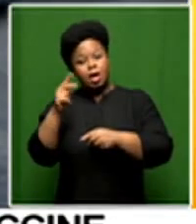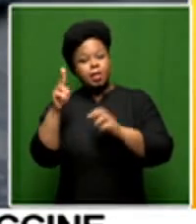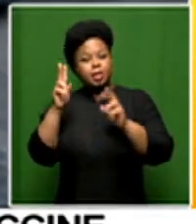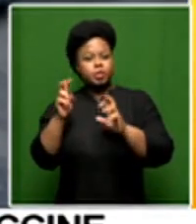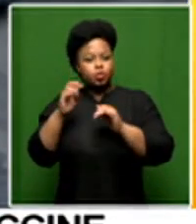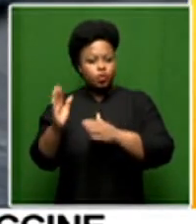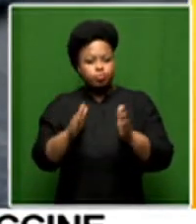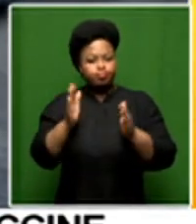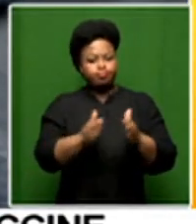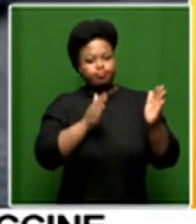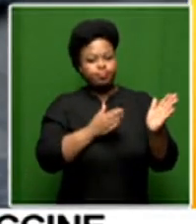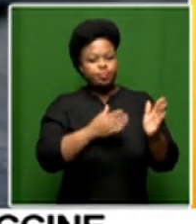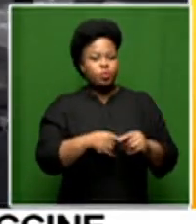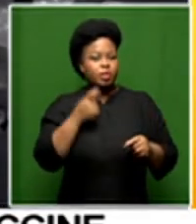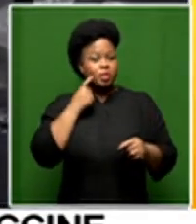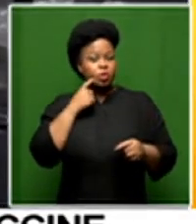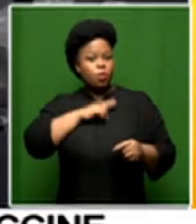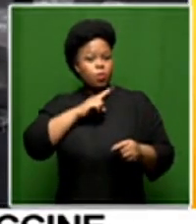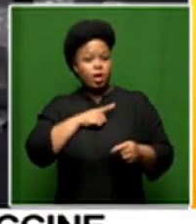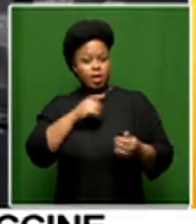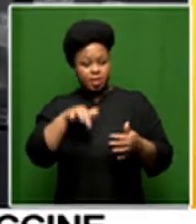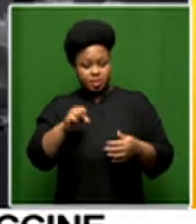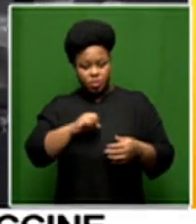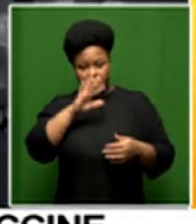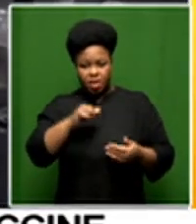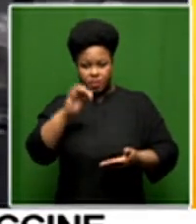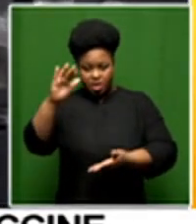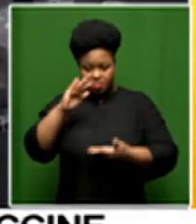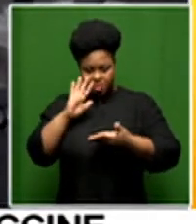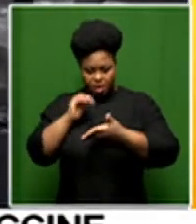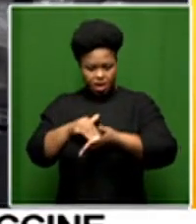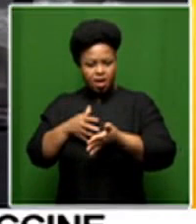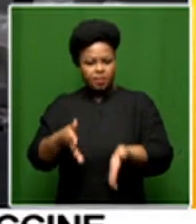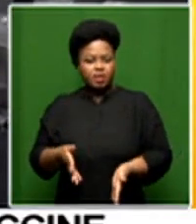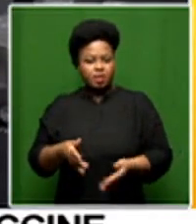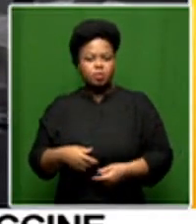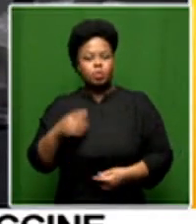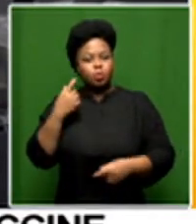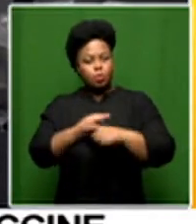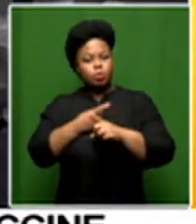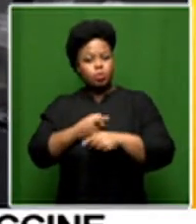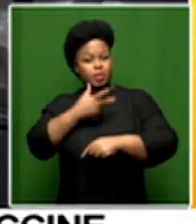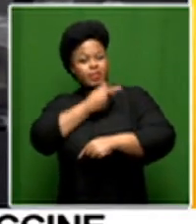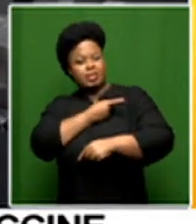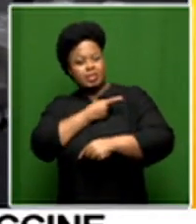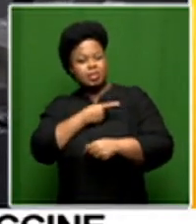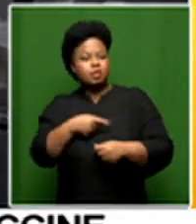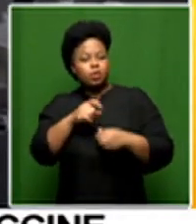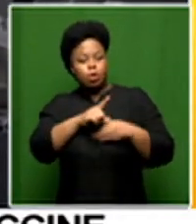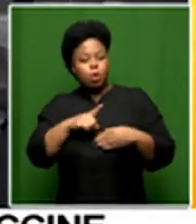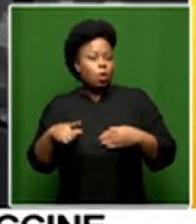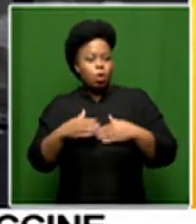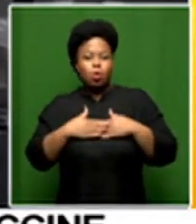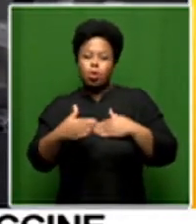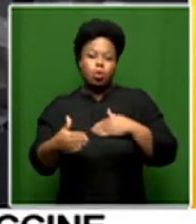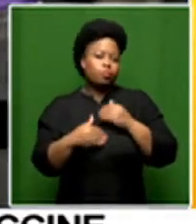to logistics and so forth to be testing, so that once it arrives in South Africa, we don't have to subject to this vaccine to a long process. We just,